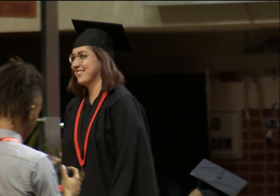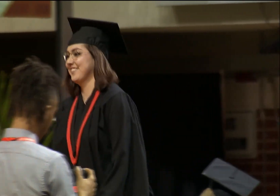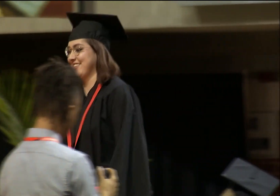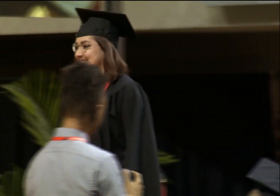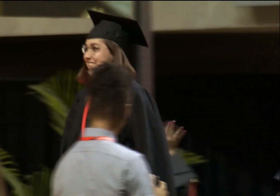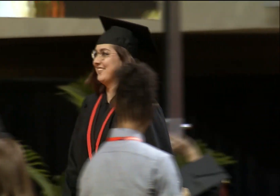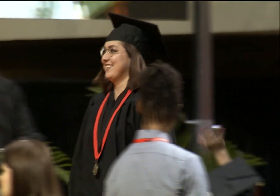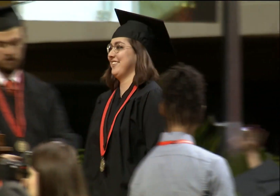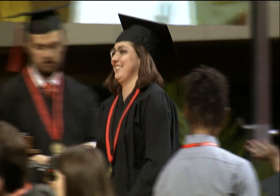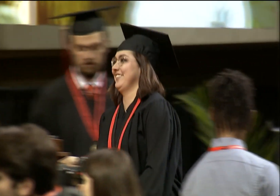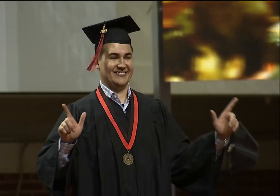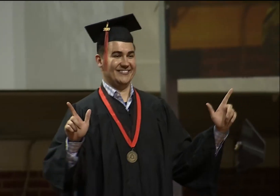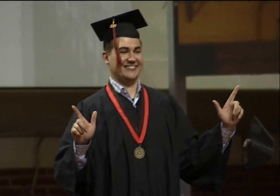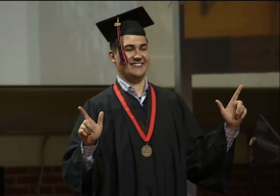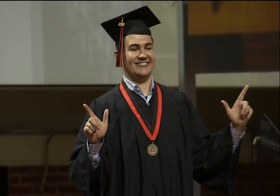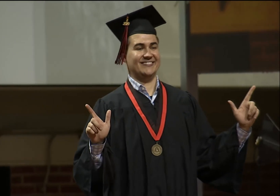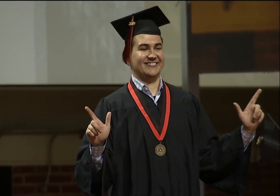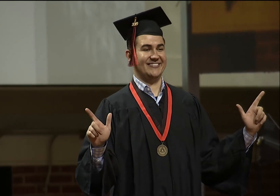Marie Hammond.